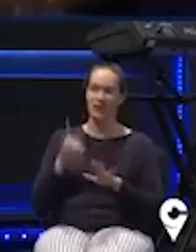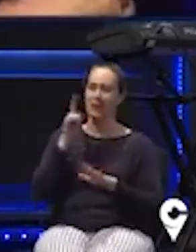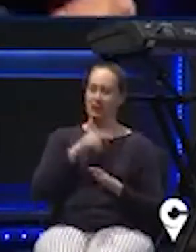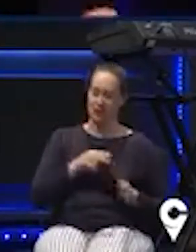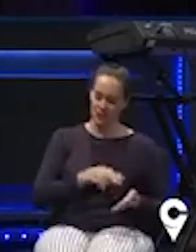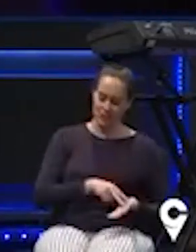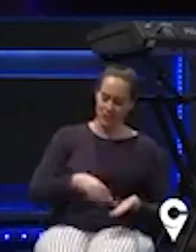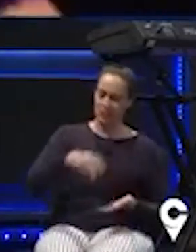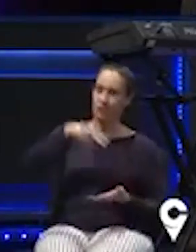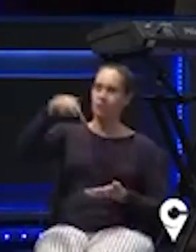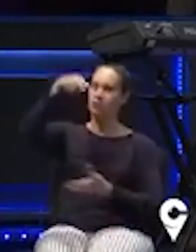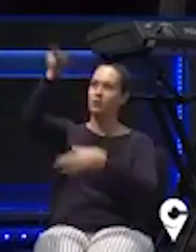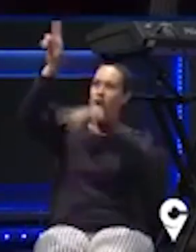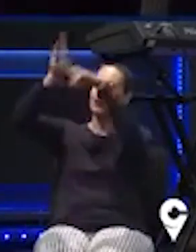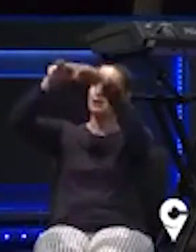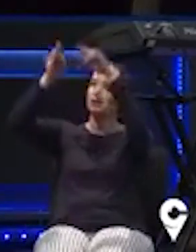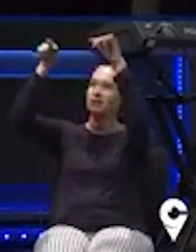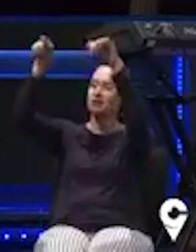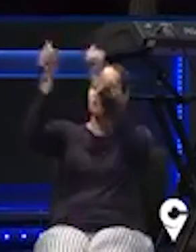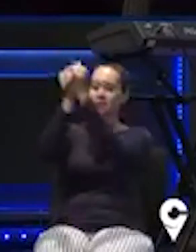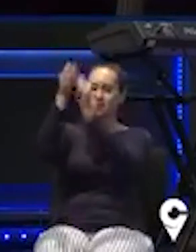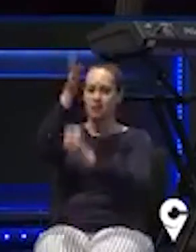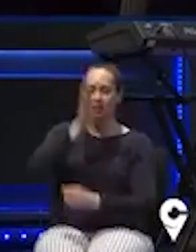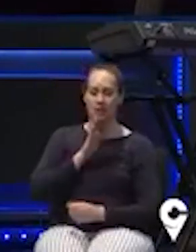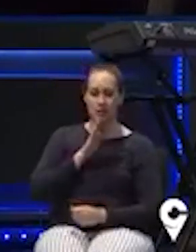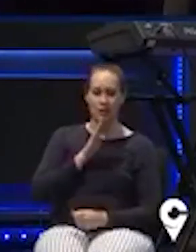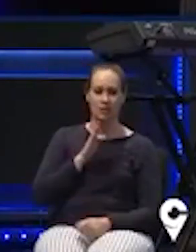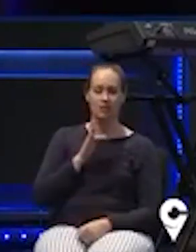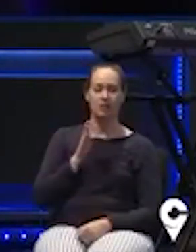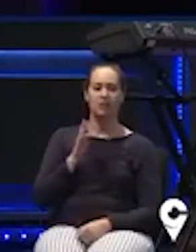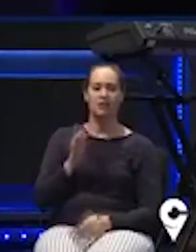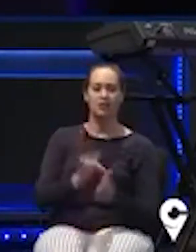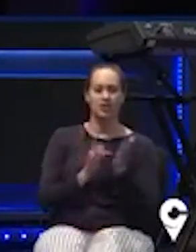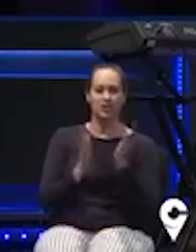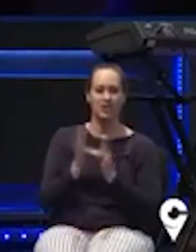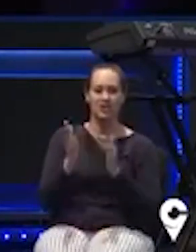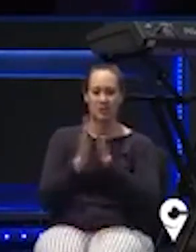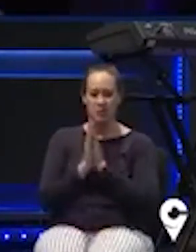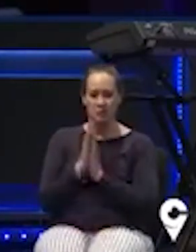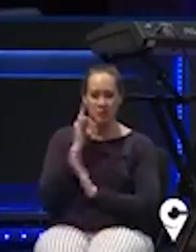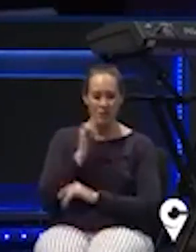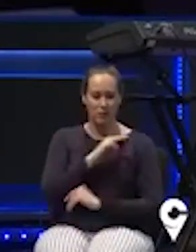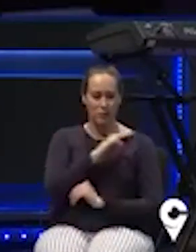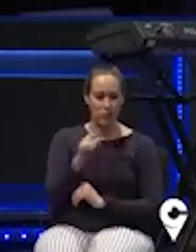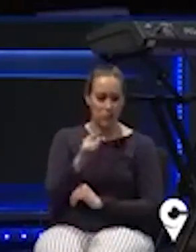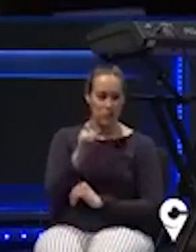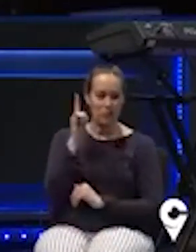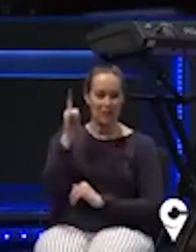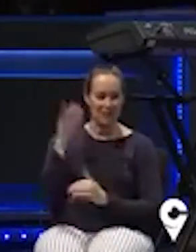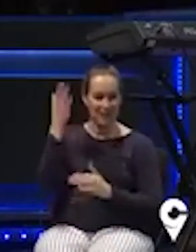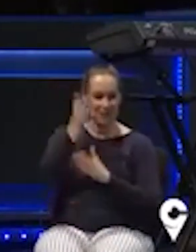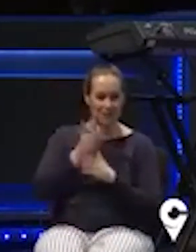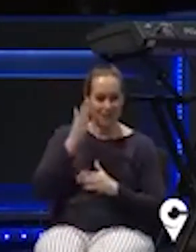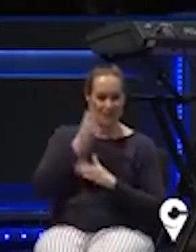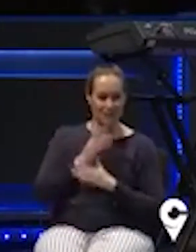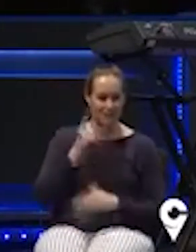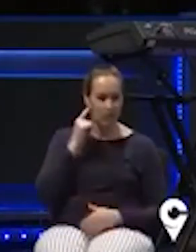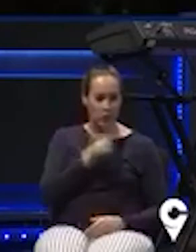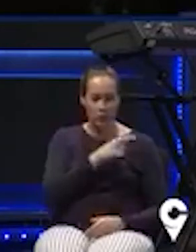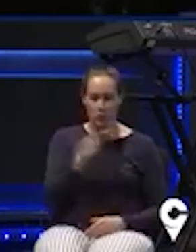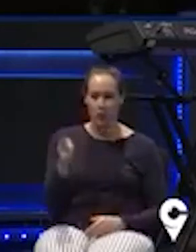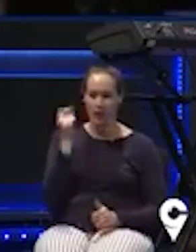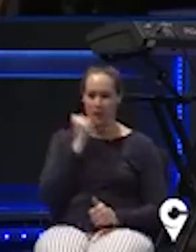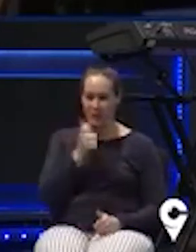where he intercedes for you. Jesus is praying for you today as you go through your Friday that Sunday will